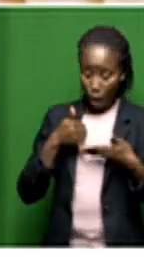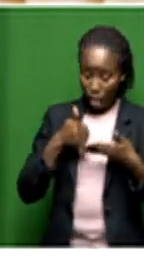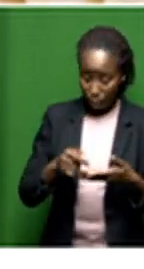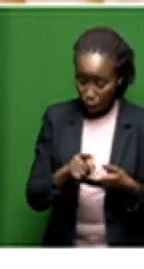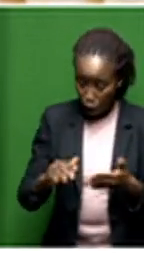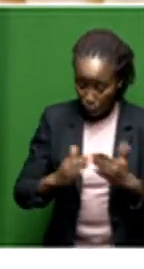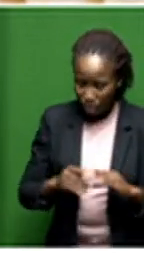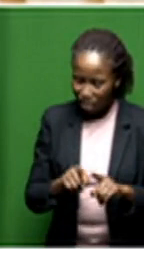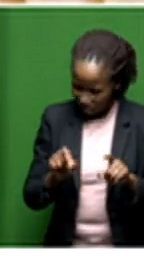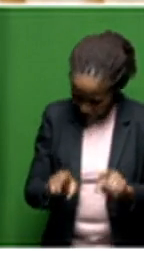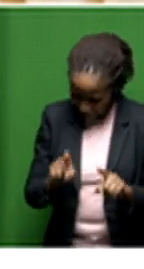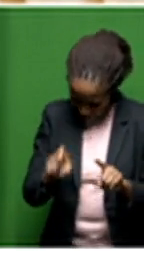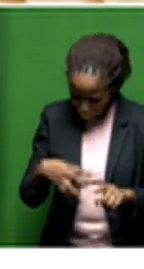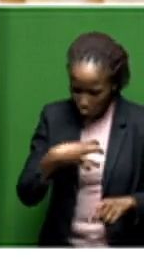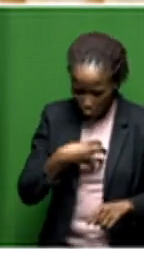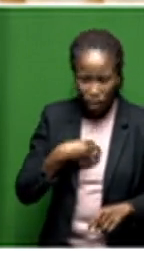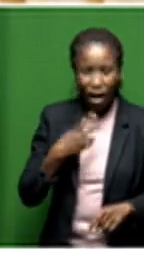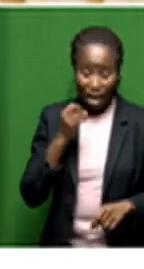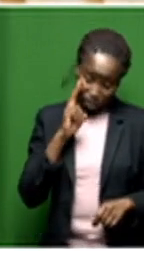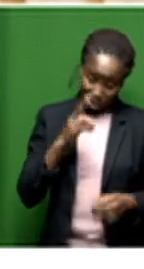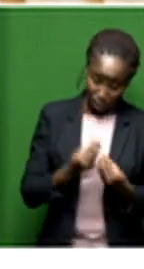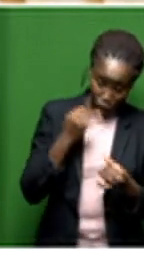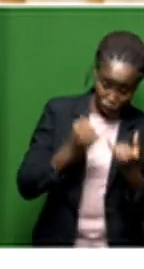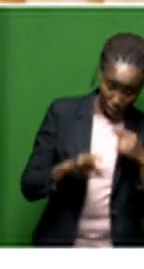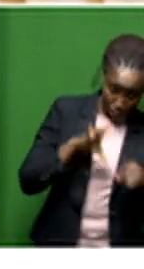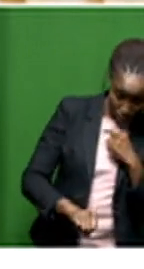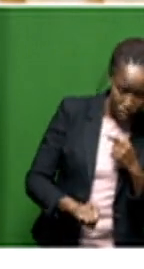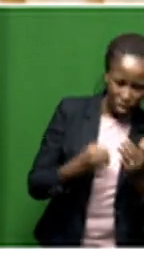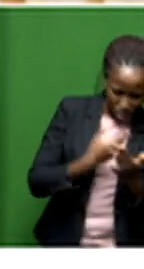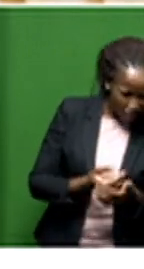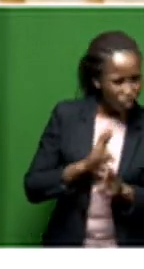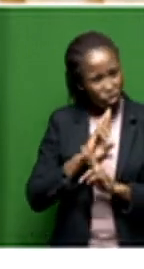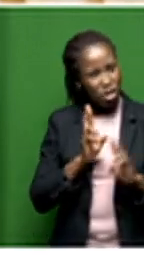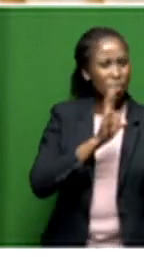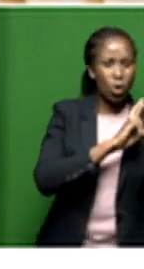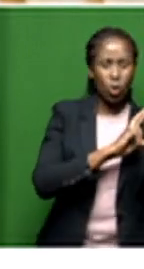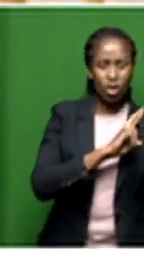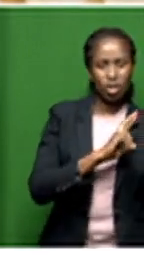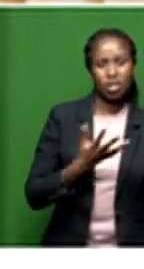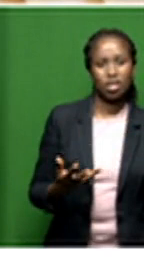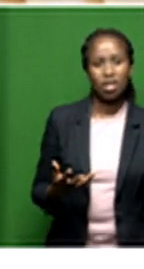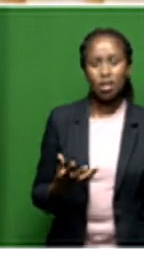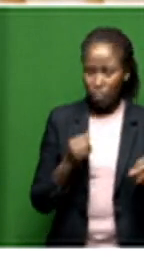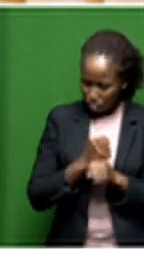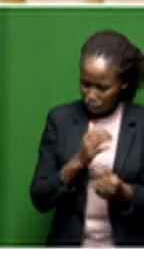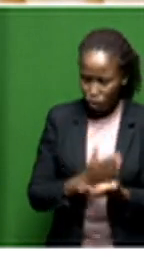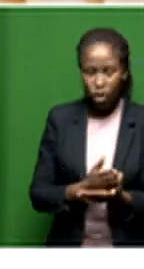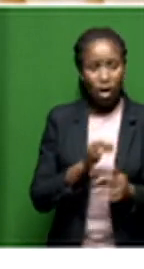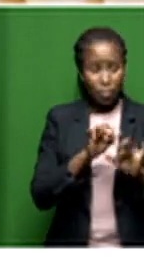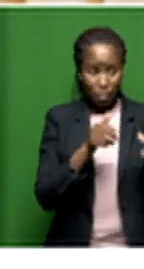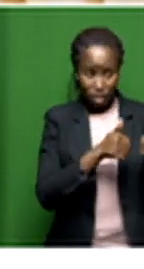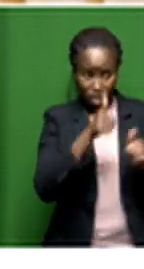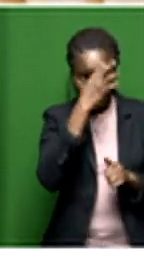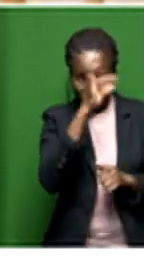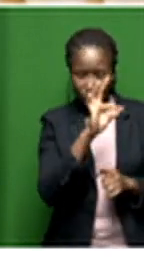community take ownership, and if they see things wrong, certainly I'm not saying they would take the law into their own hands, but to ensure that the authorities are